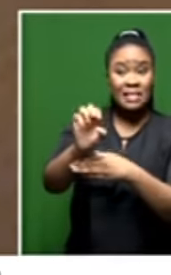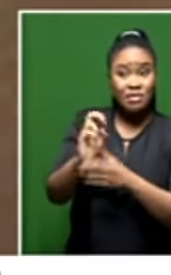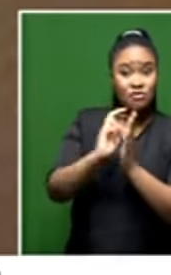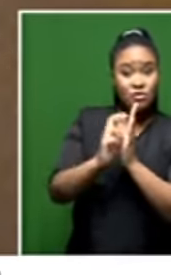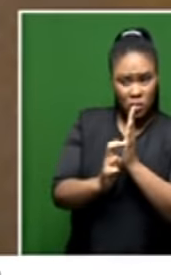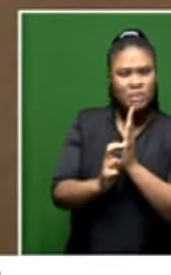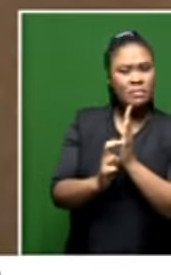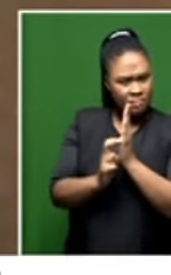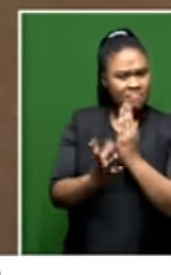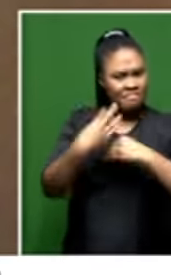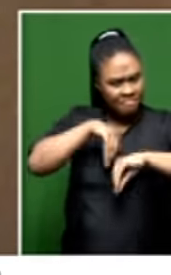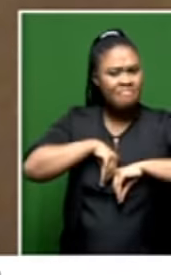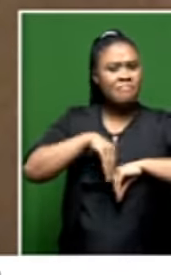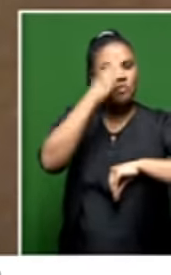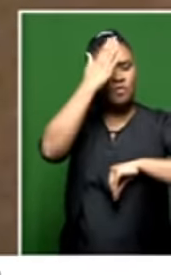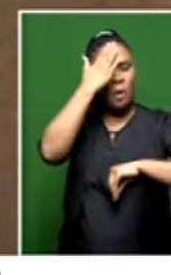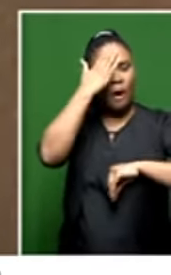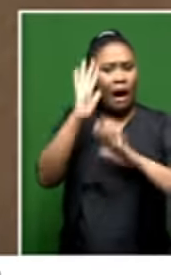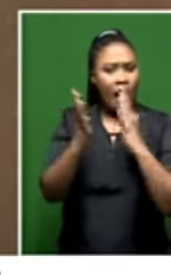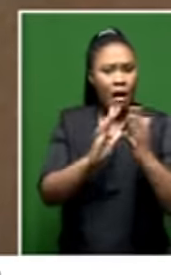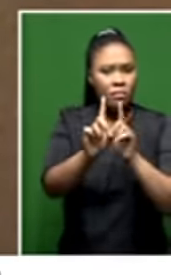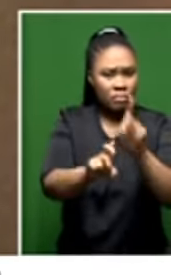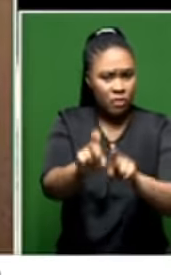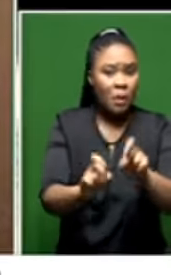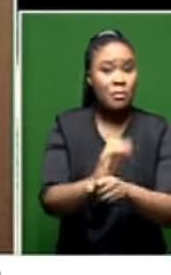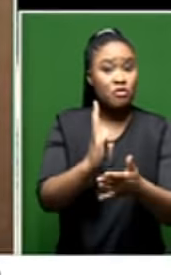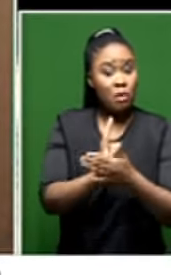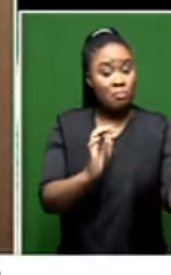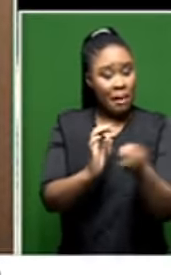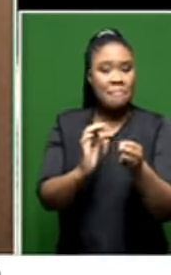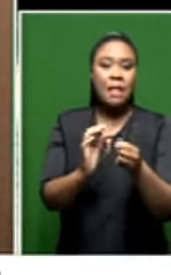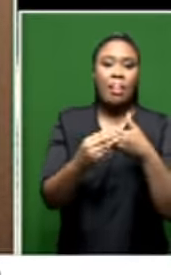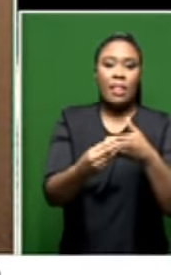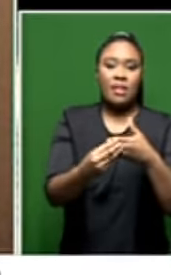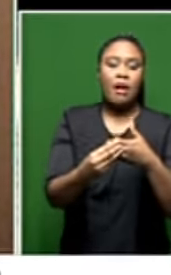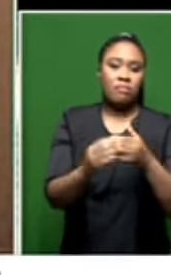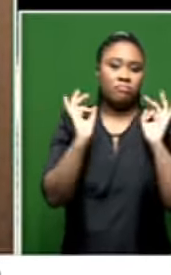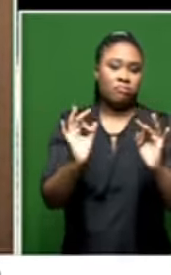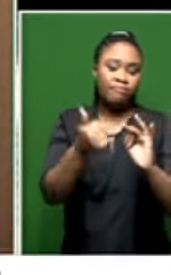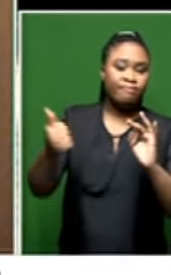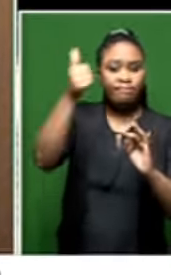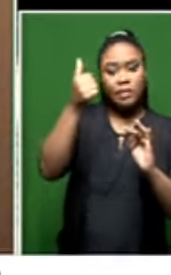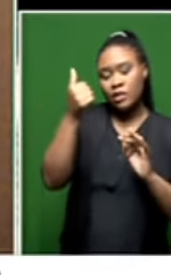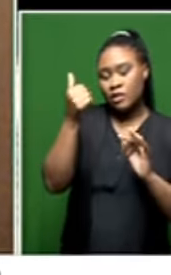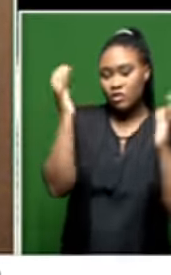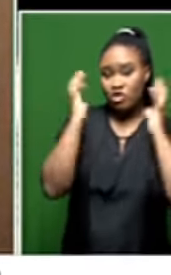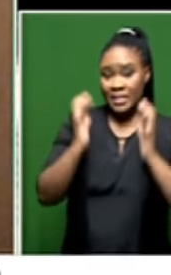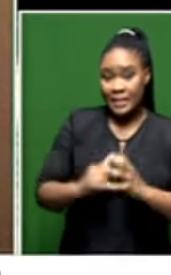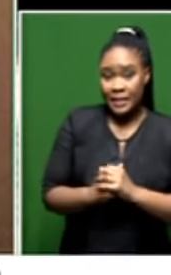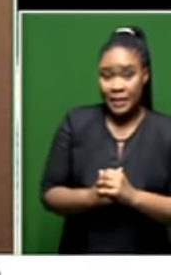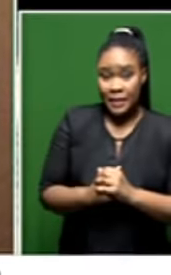deciding who the next leader of the judiciary will be. Yeah. Let's get into the candidates now, because today we're going